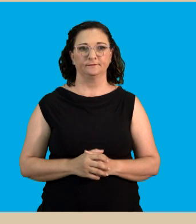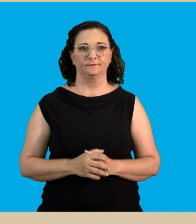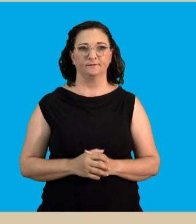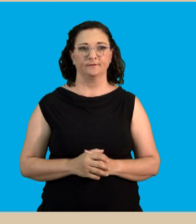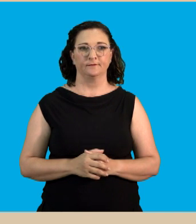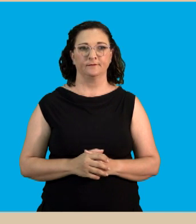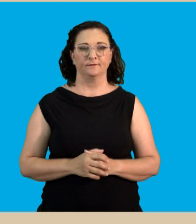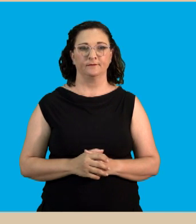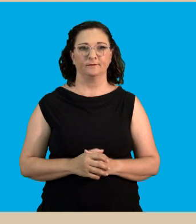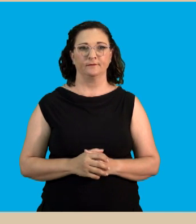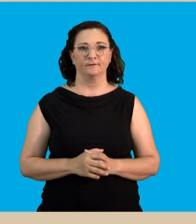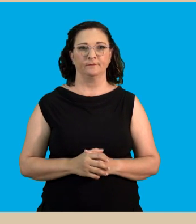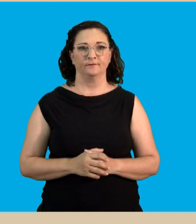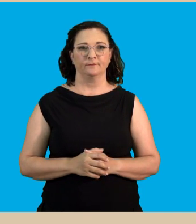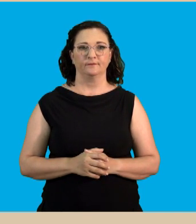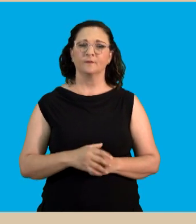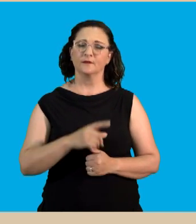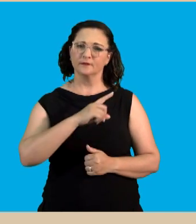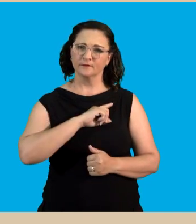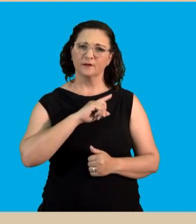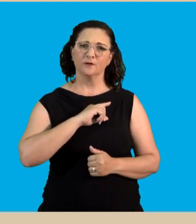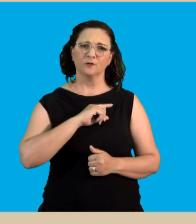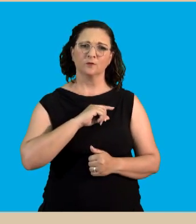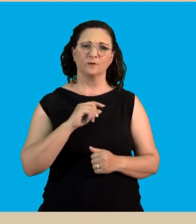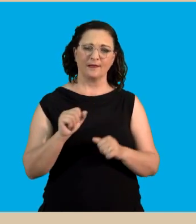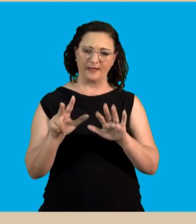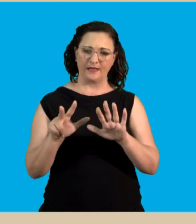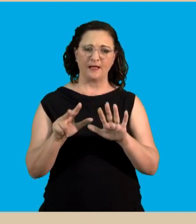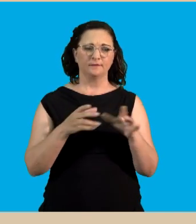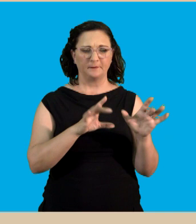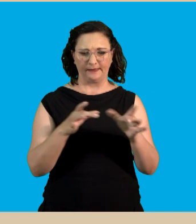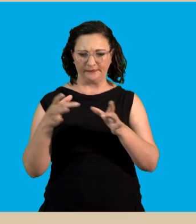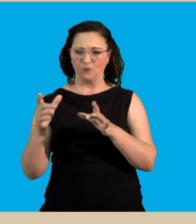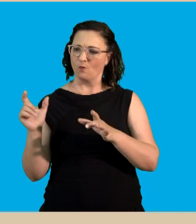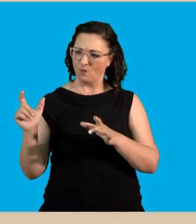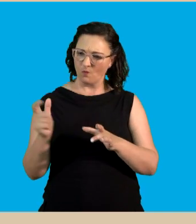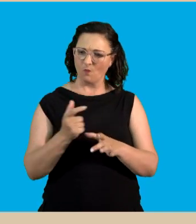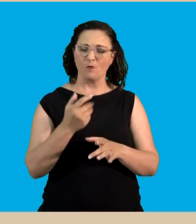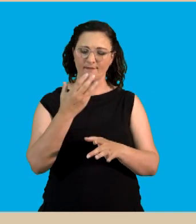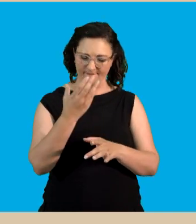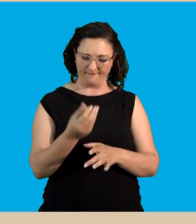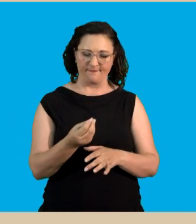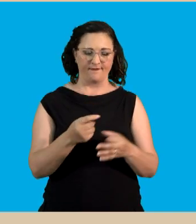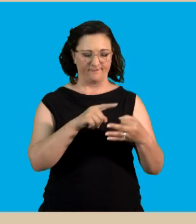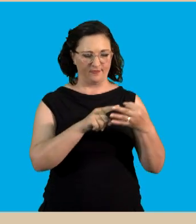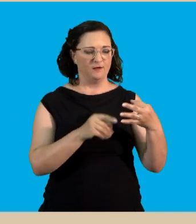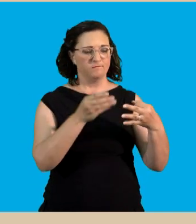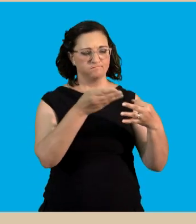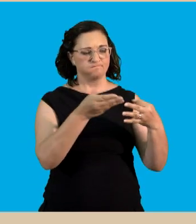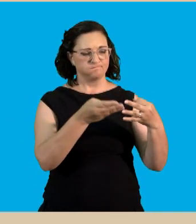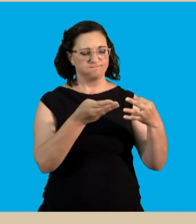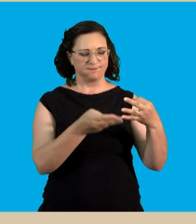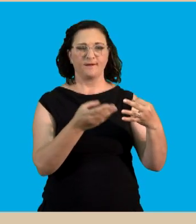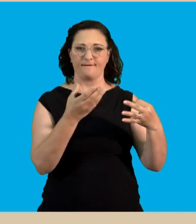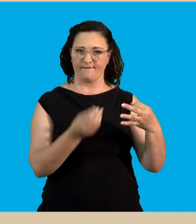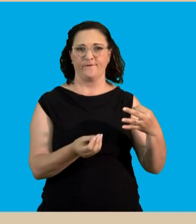right, and that is the reason why all planets are referred to as planets, okay? They are referred to as planets because they